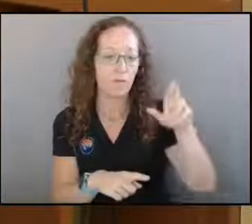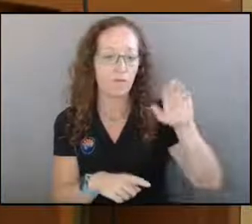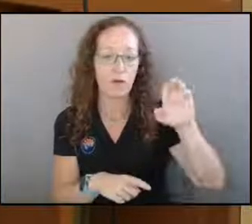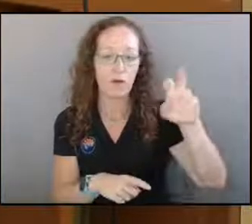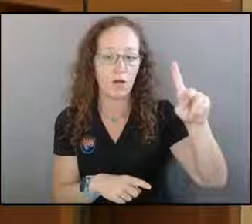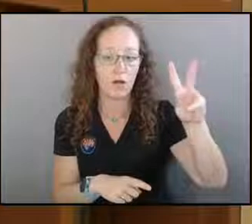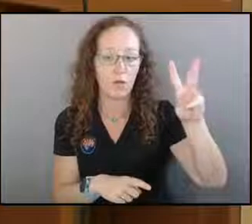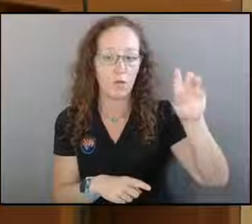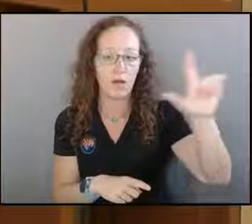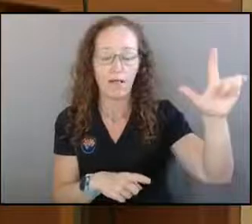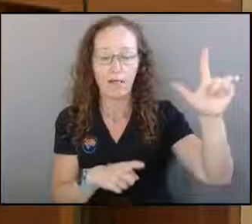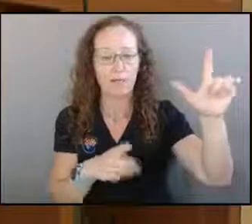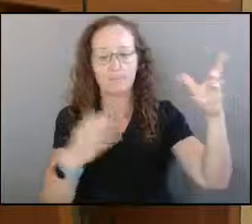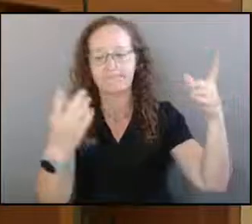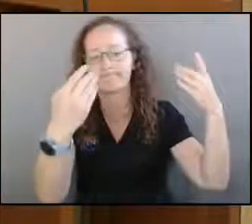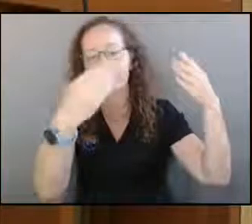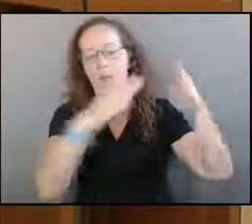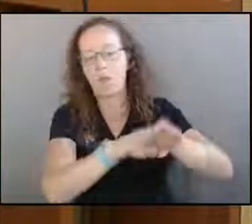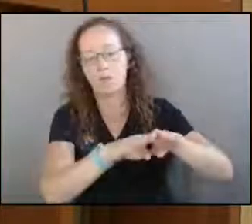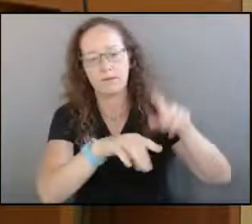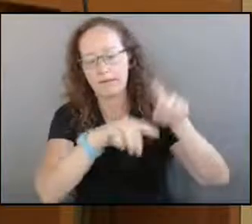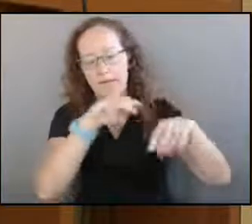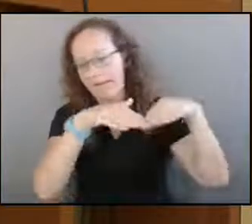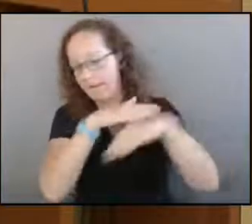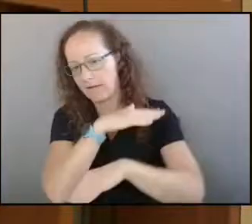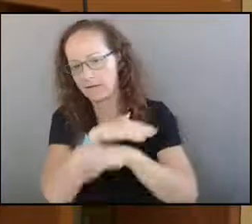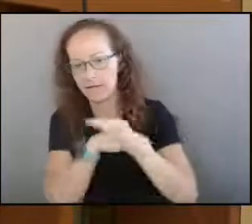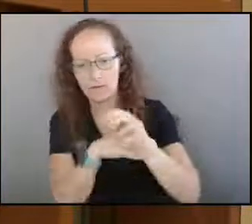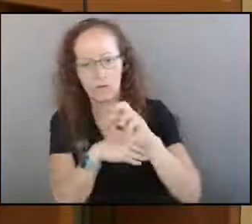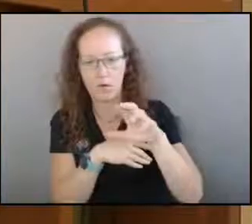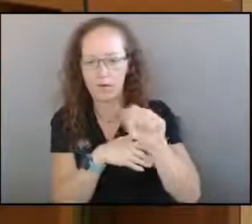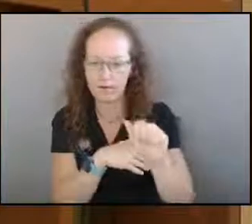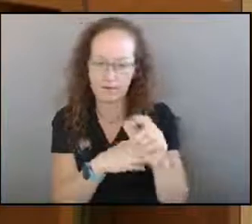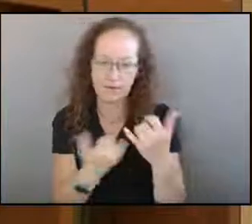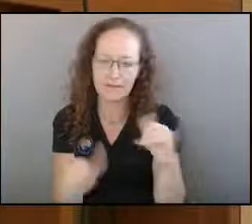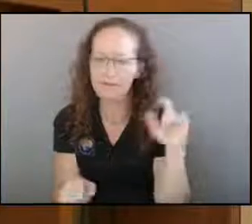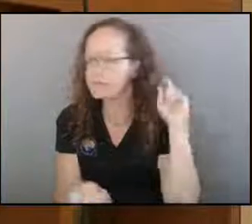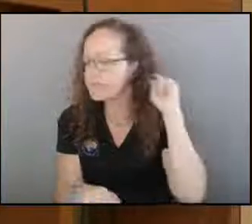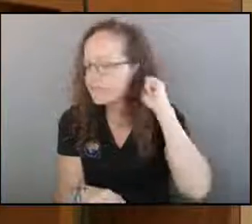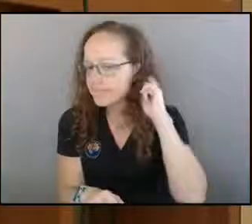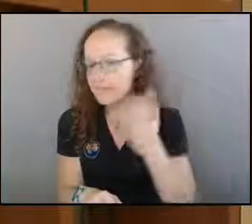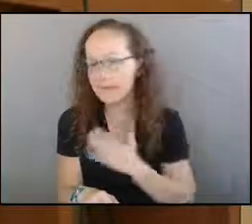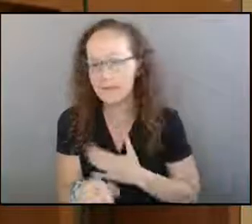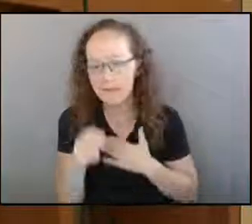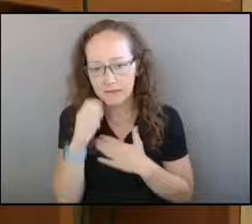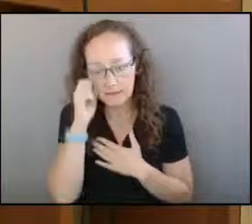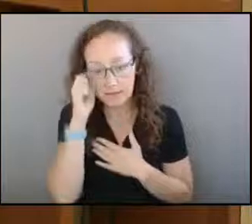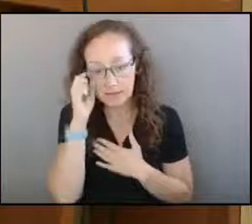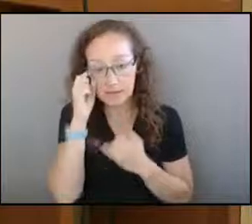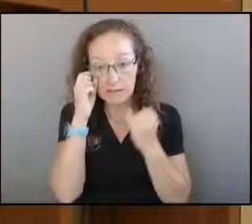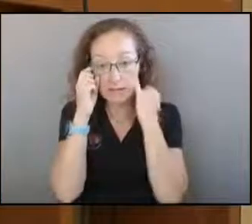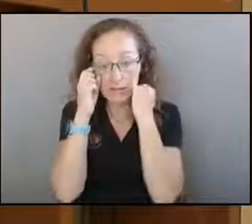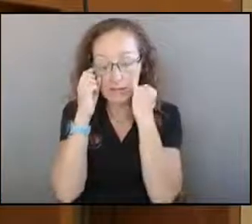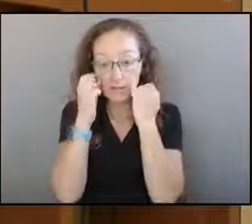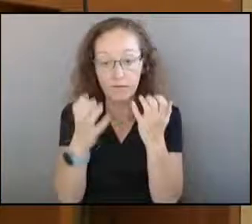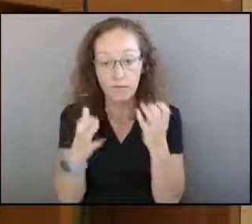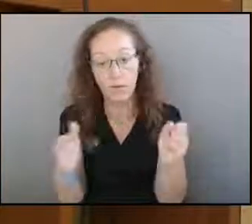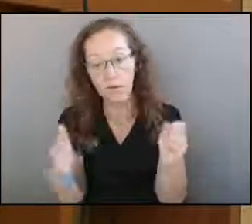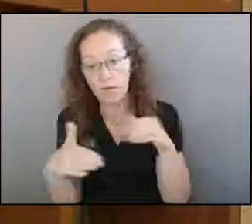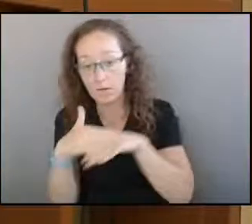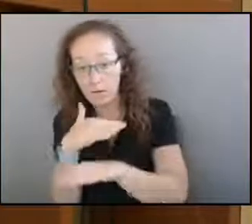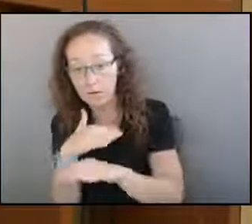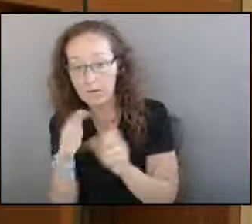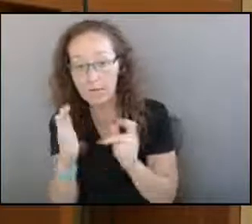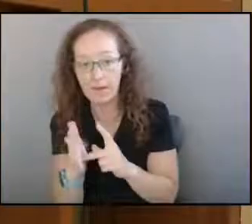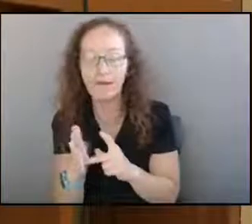of the road is still closed. So please be mindful of that when you are headed back into those areas. And also be